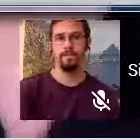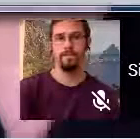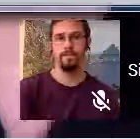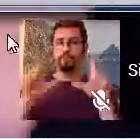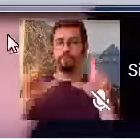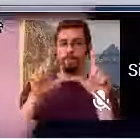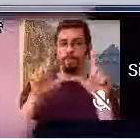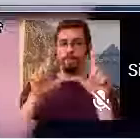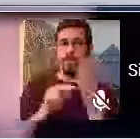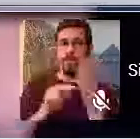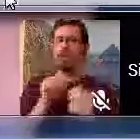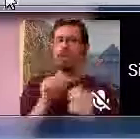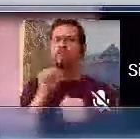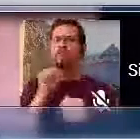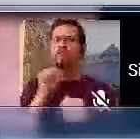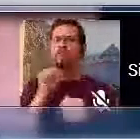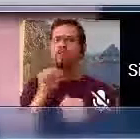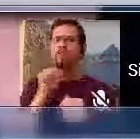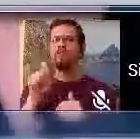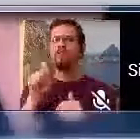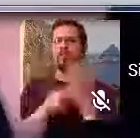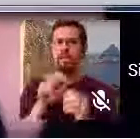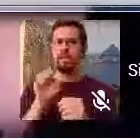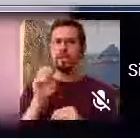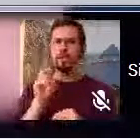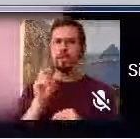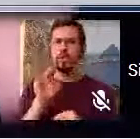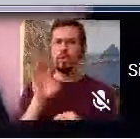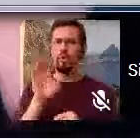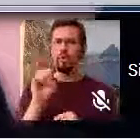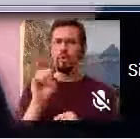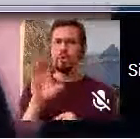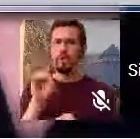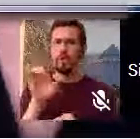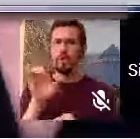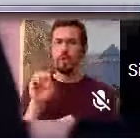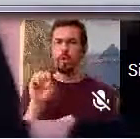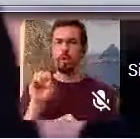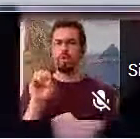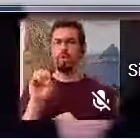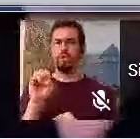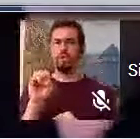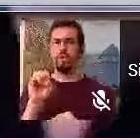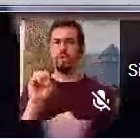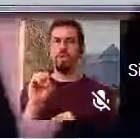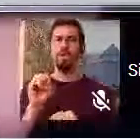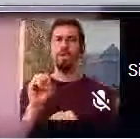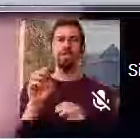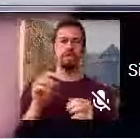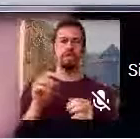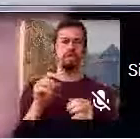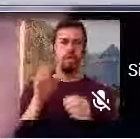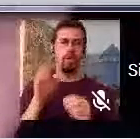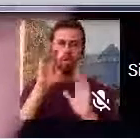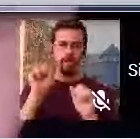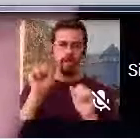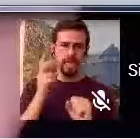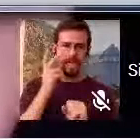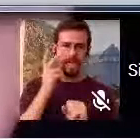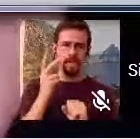Just there. It's okay. No. Yeah, make it smaller. That's fine. There we go. Fine. That's Thank great. You, okay. This one says